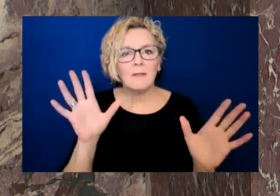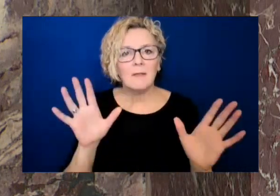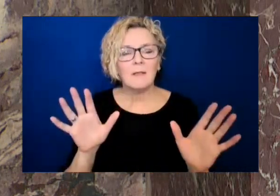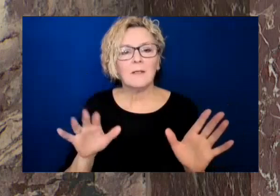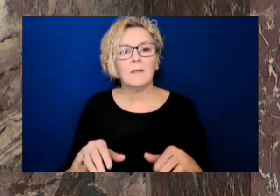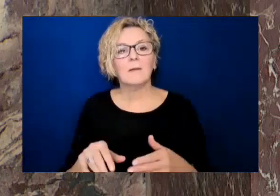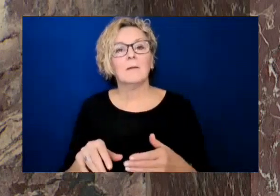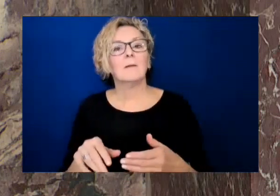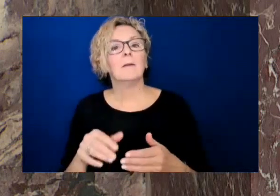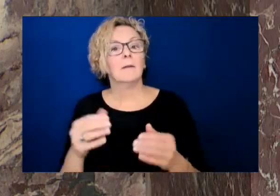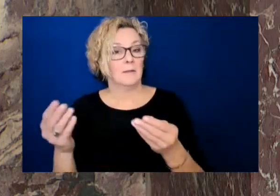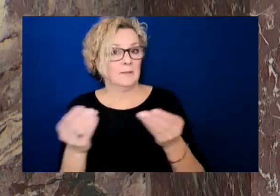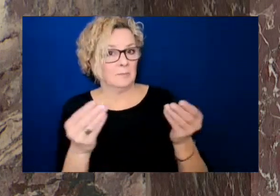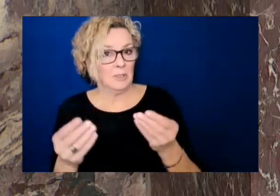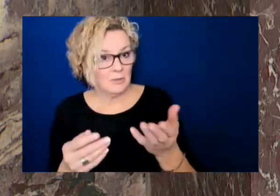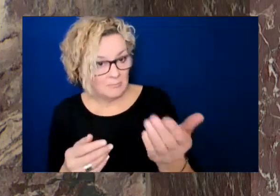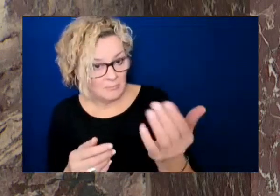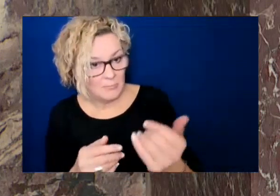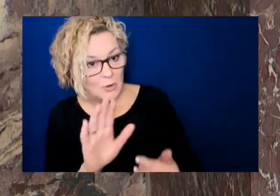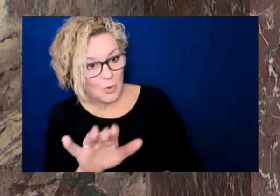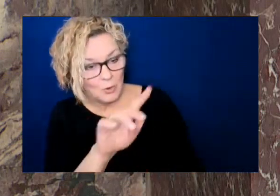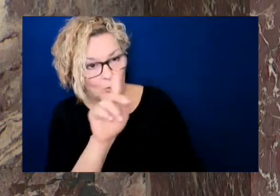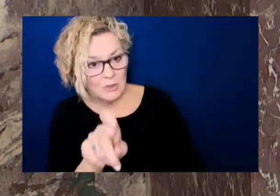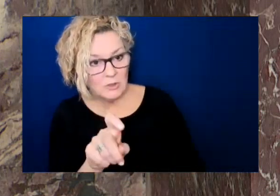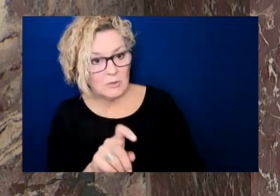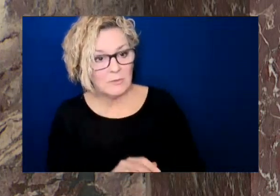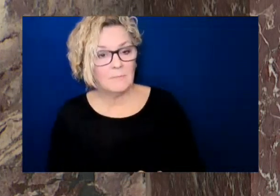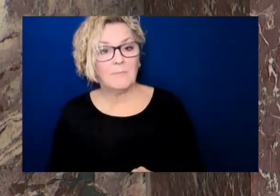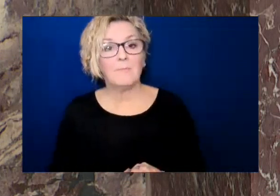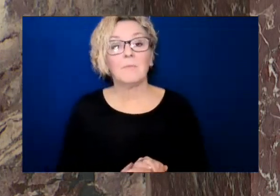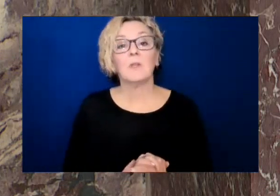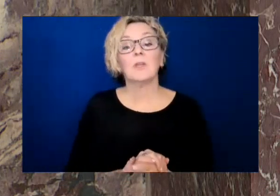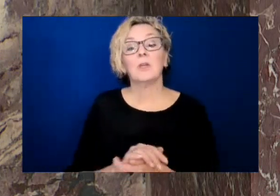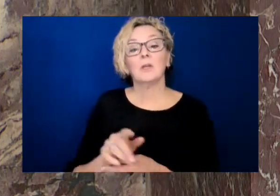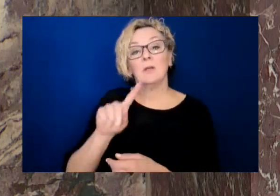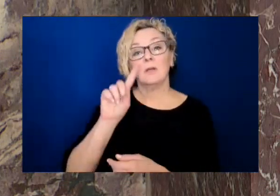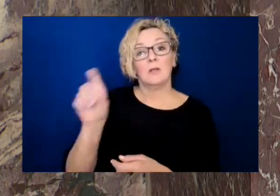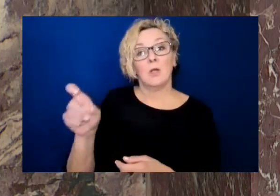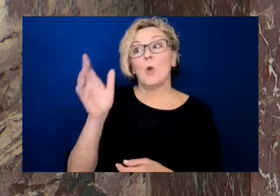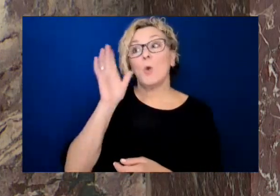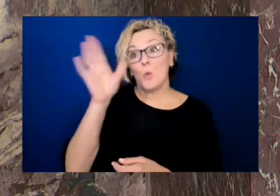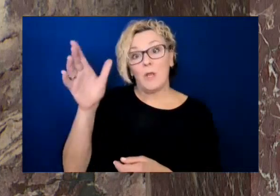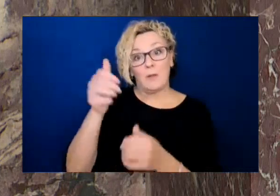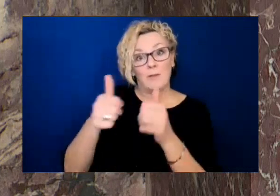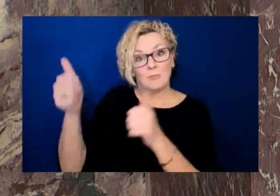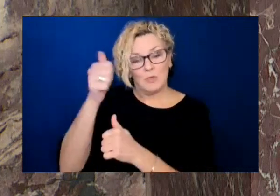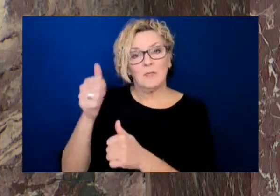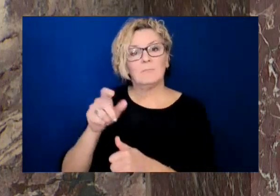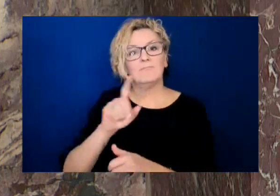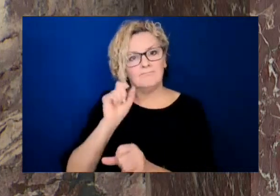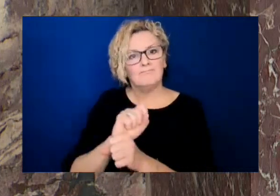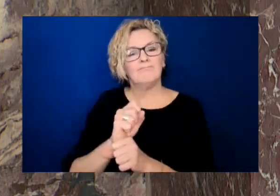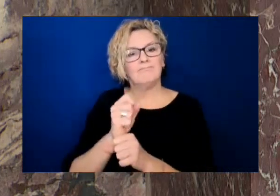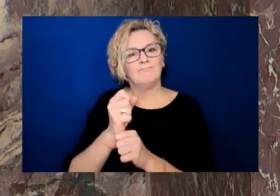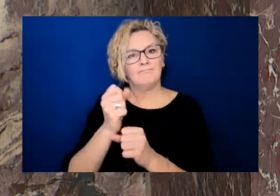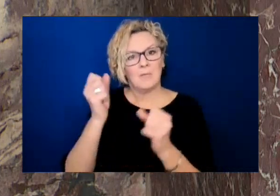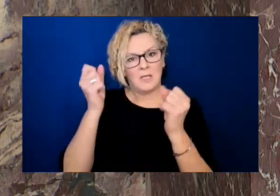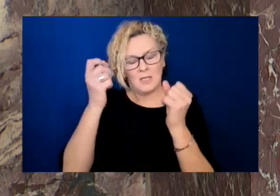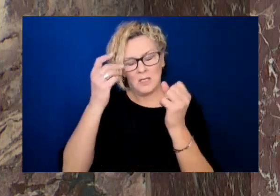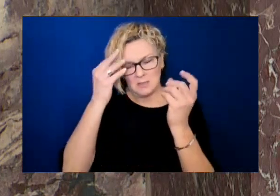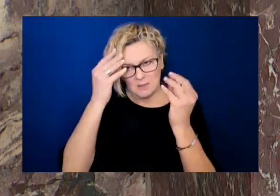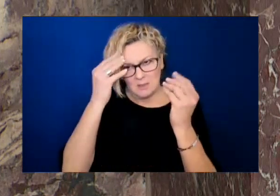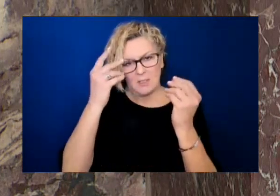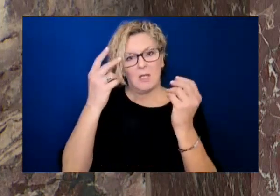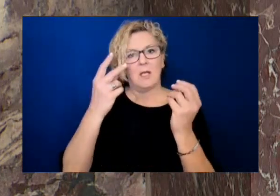Premier immediately reflect on where his government and his caucus is right now and call